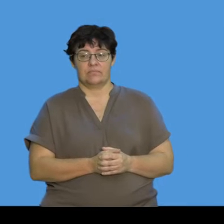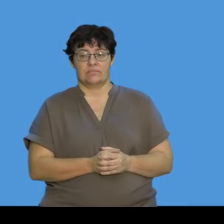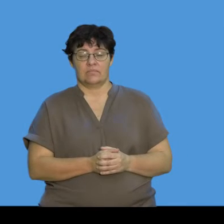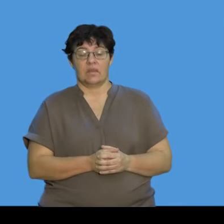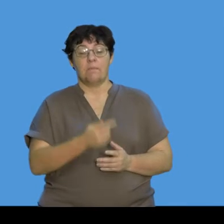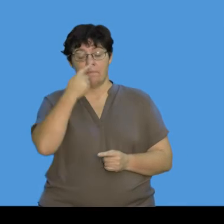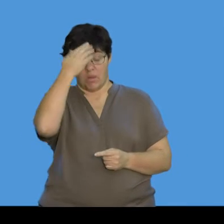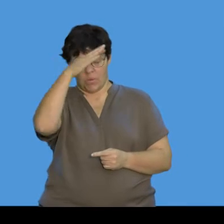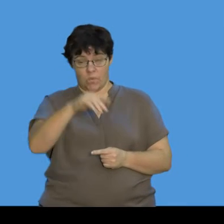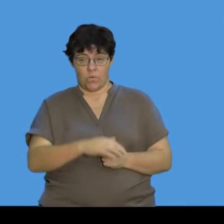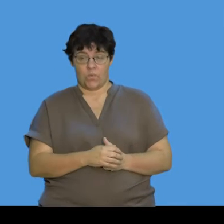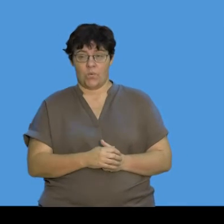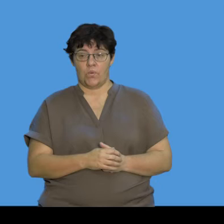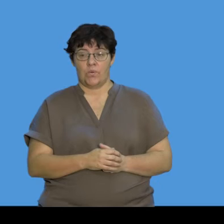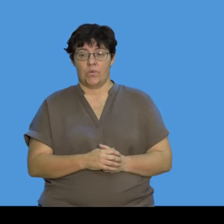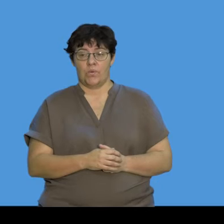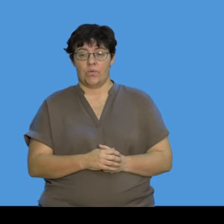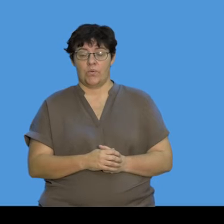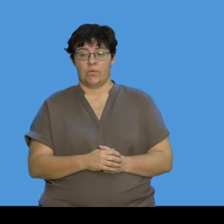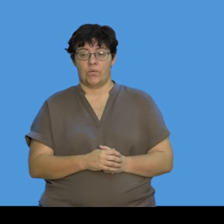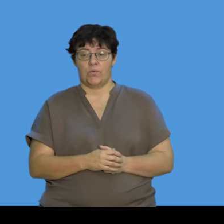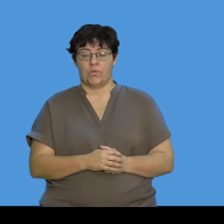and I know that the angle